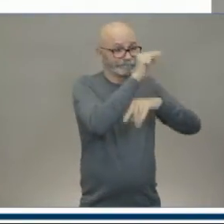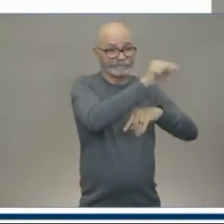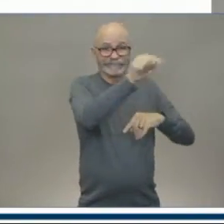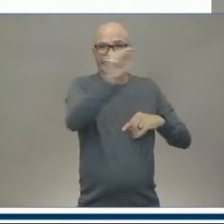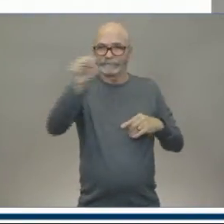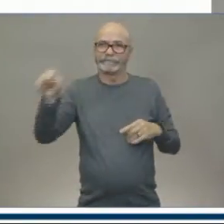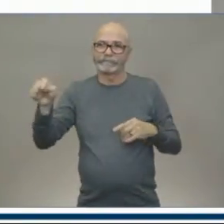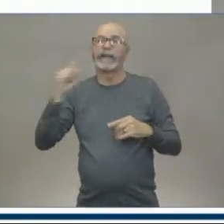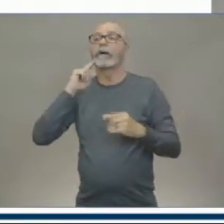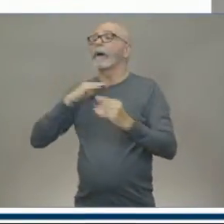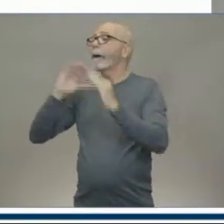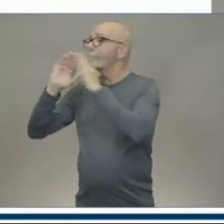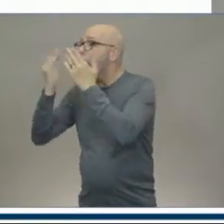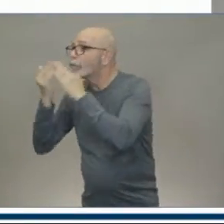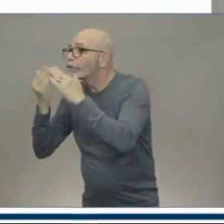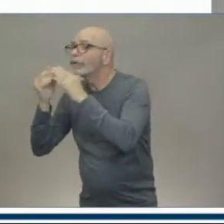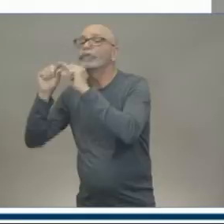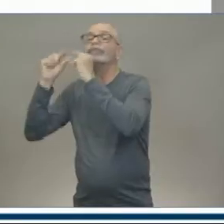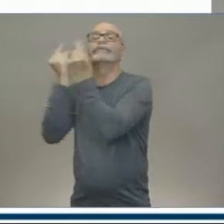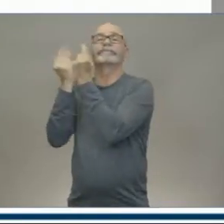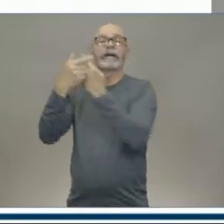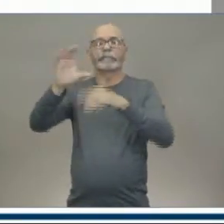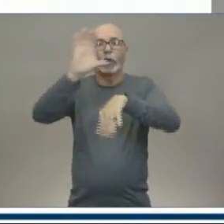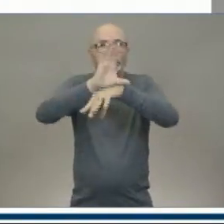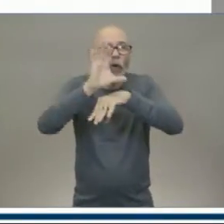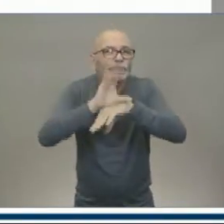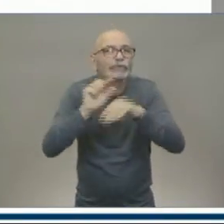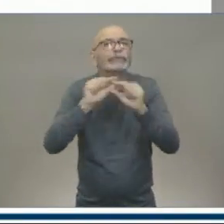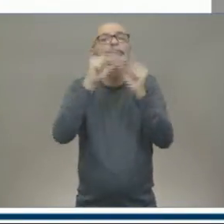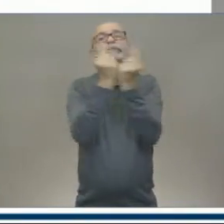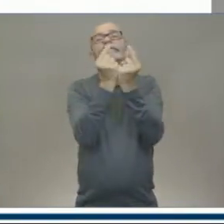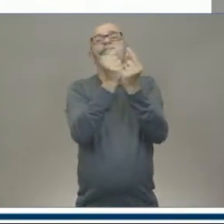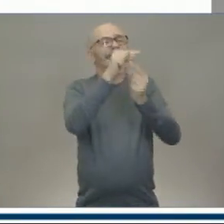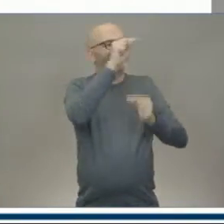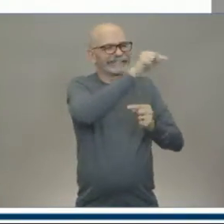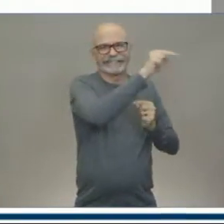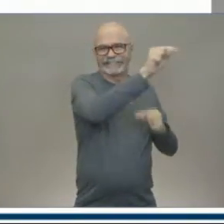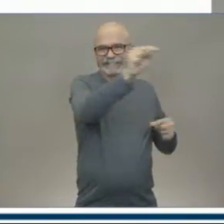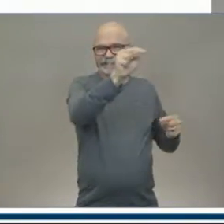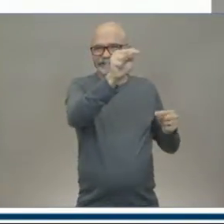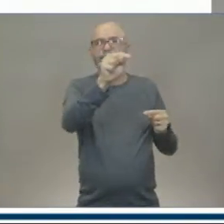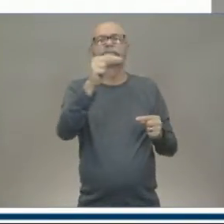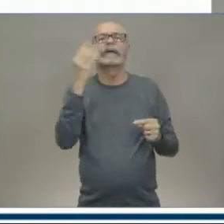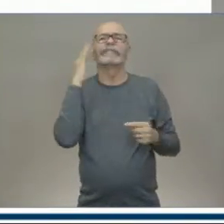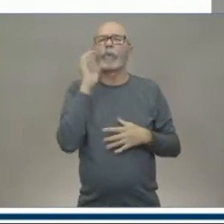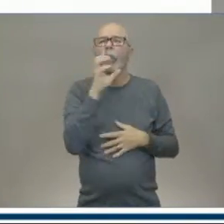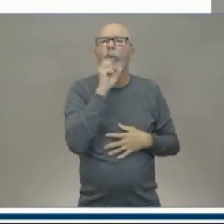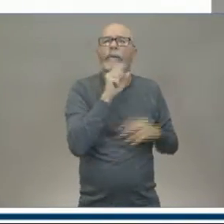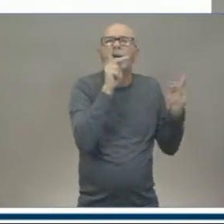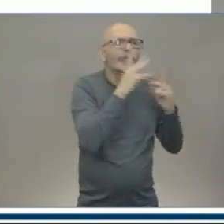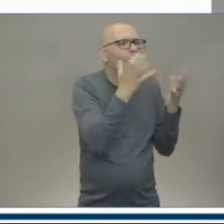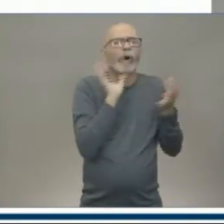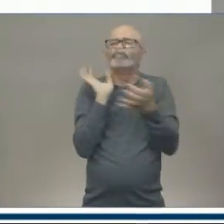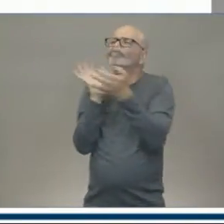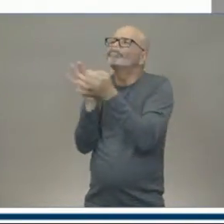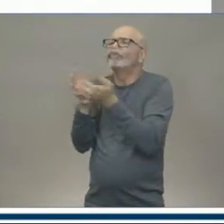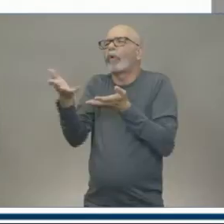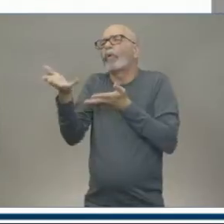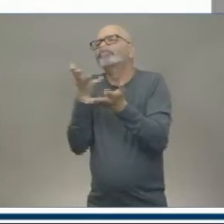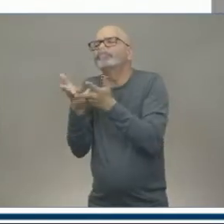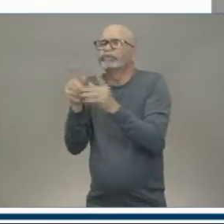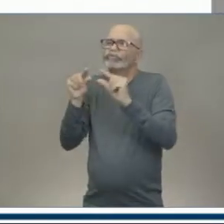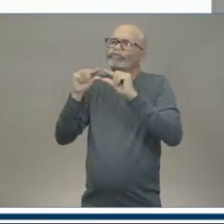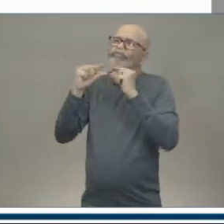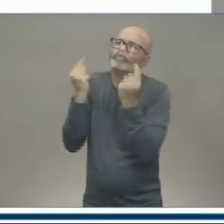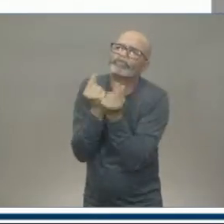community groups, churches, et cetera, that do this. It's still important that seniors can connect, but maybe it needs to be one-on-one visiting, or maybe